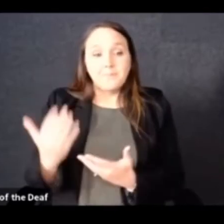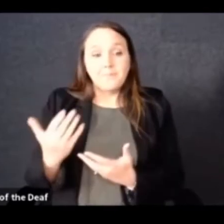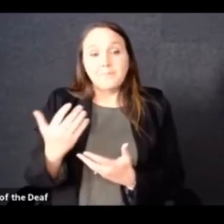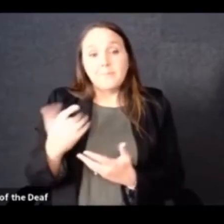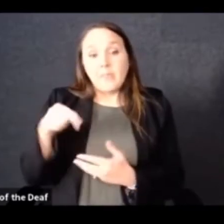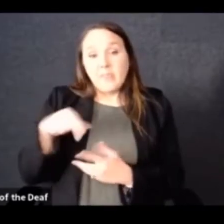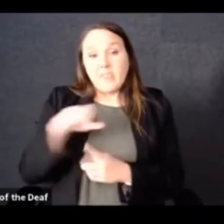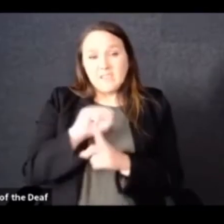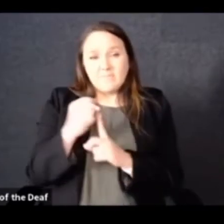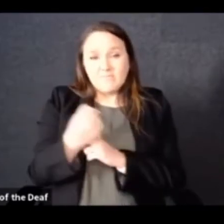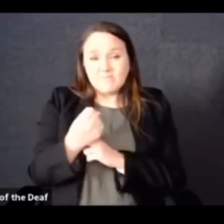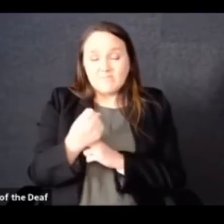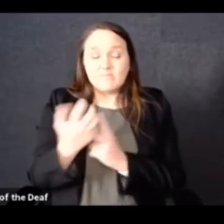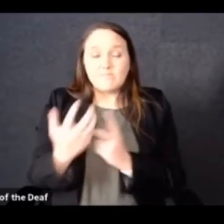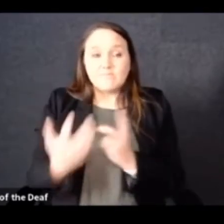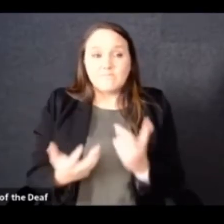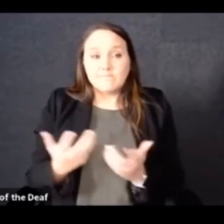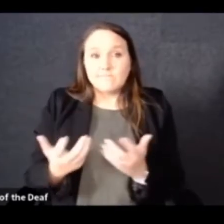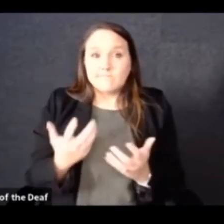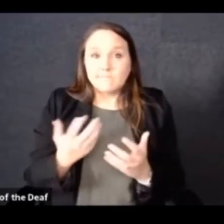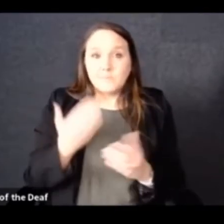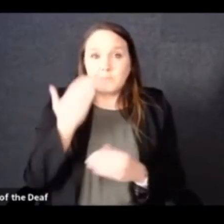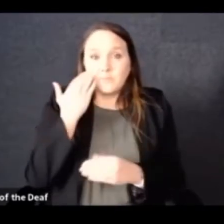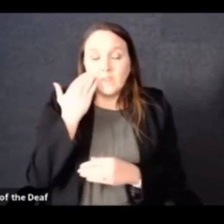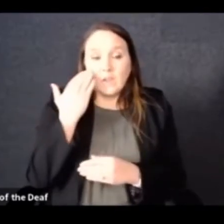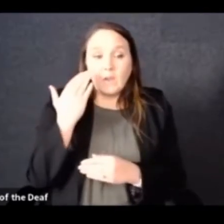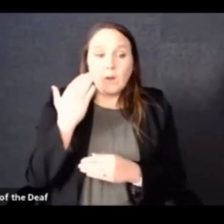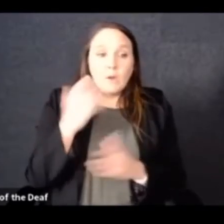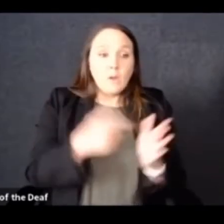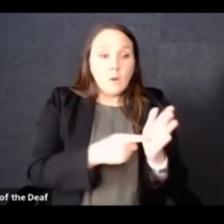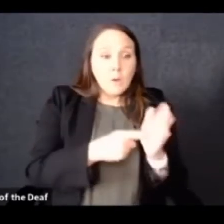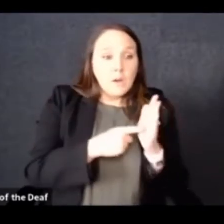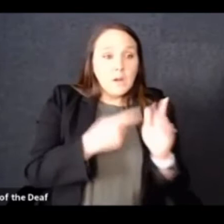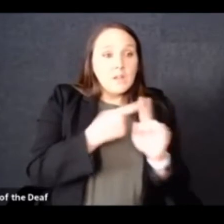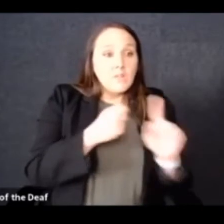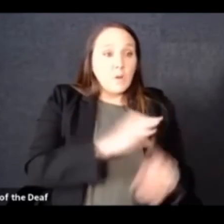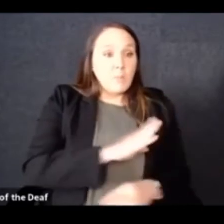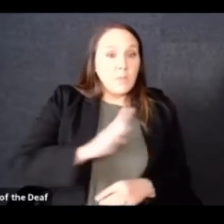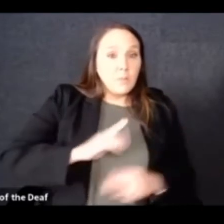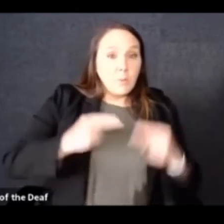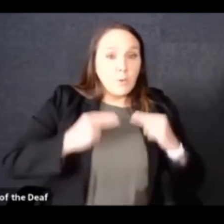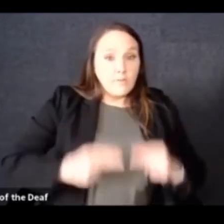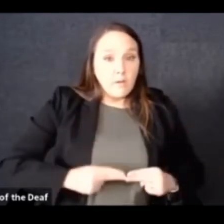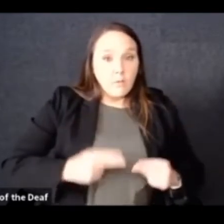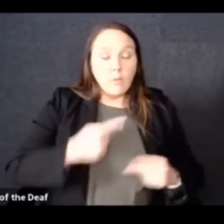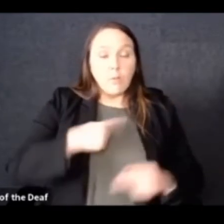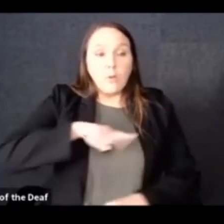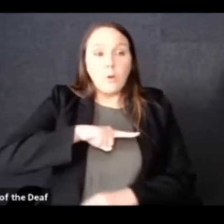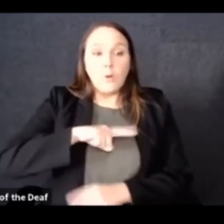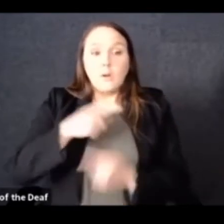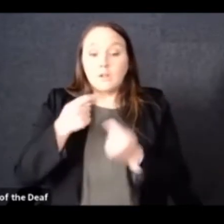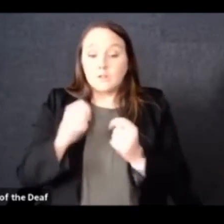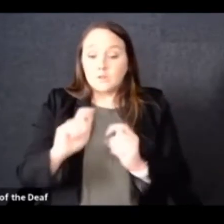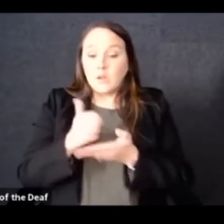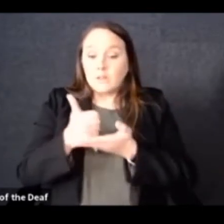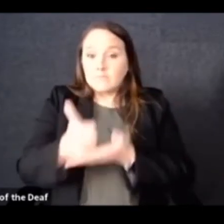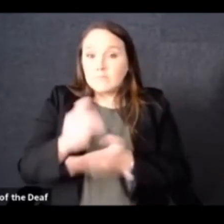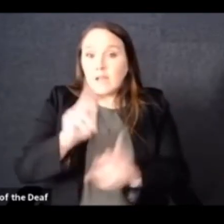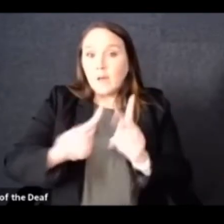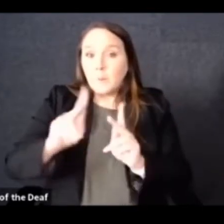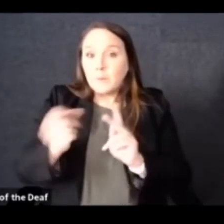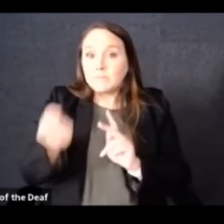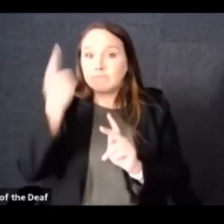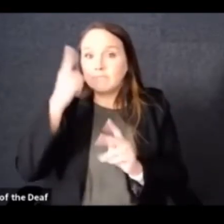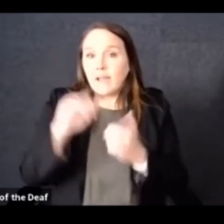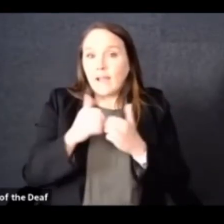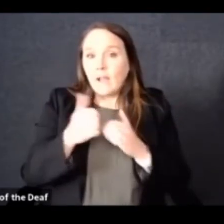In this situation, the mandates are coming from the Board of Health. We are trying to help people understand how to comply